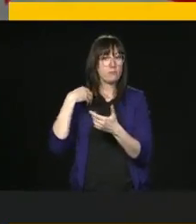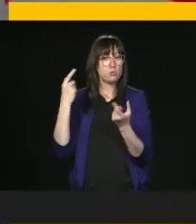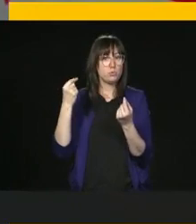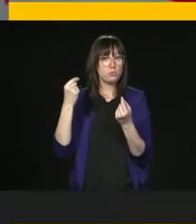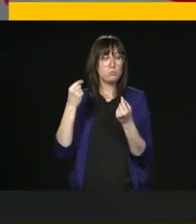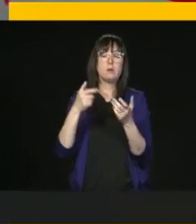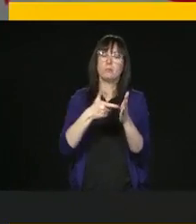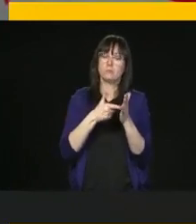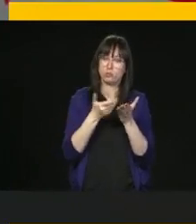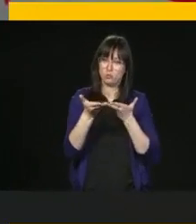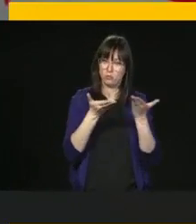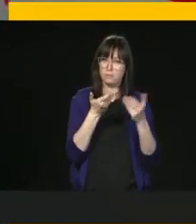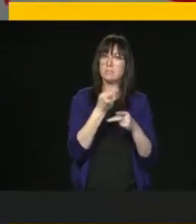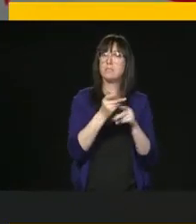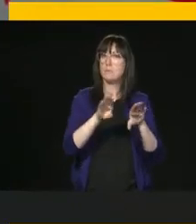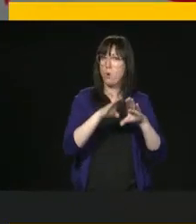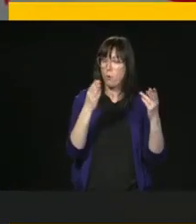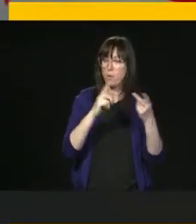has the medical